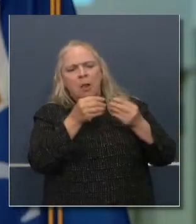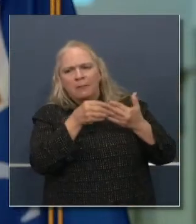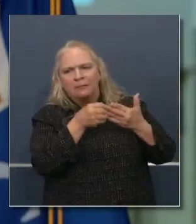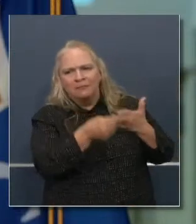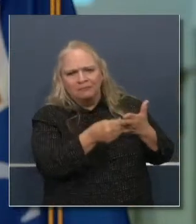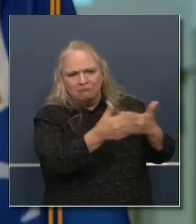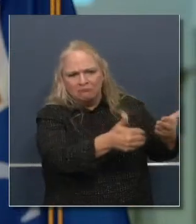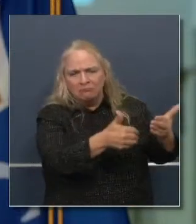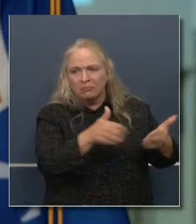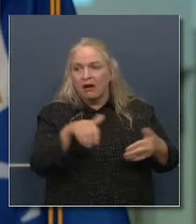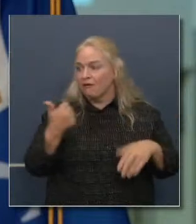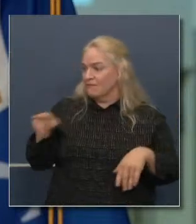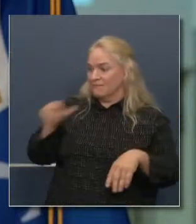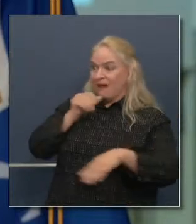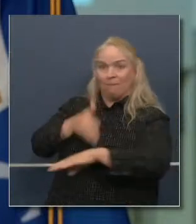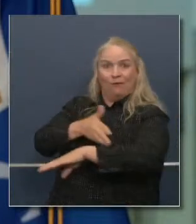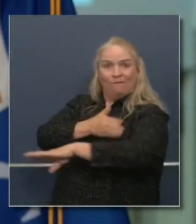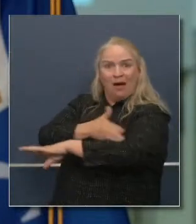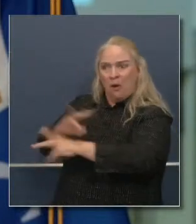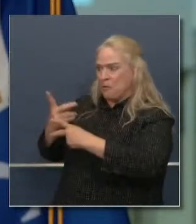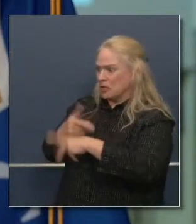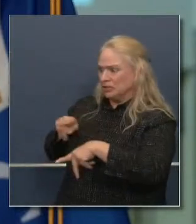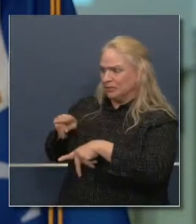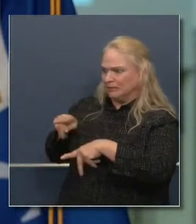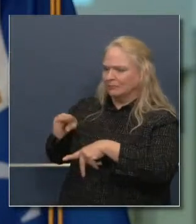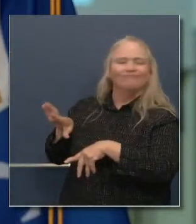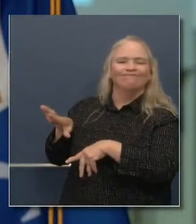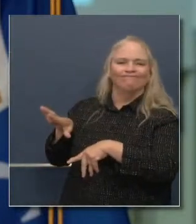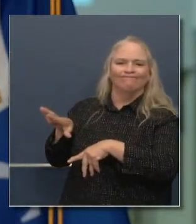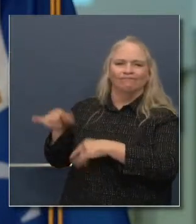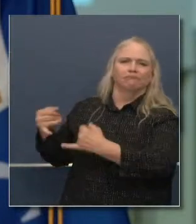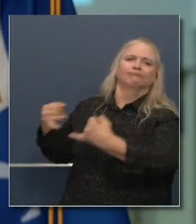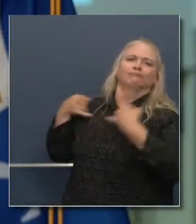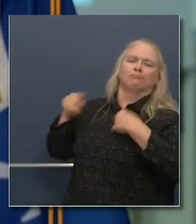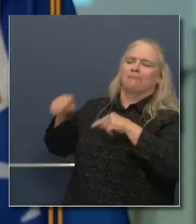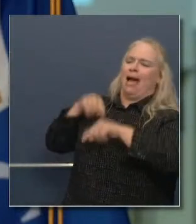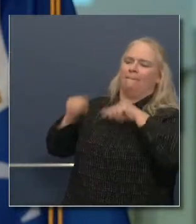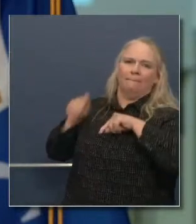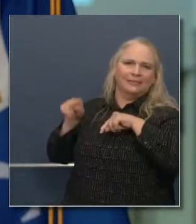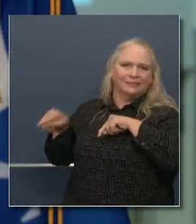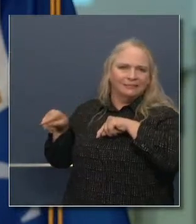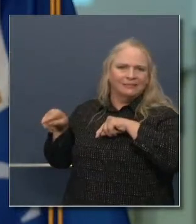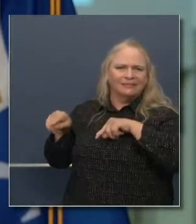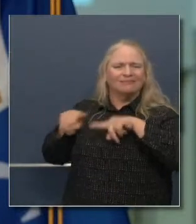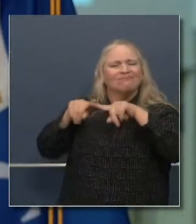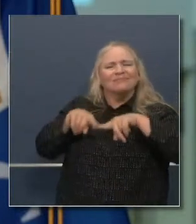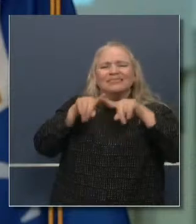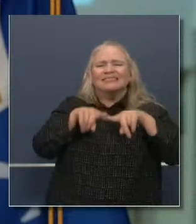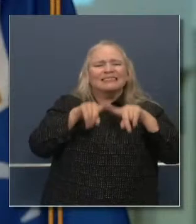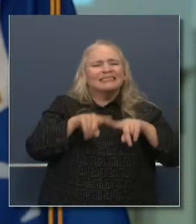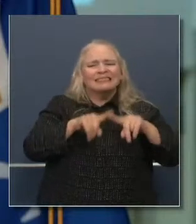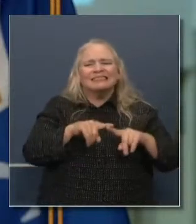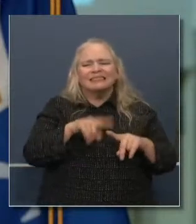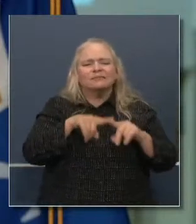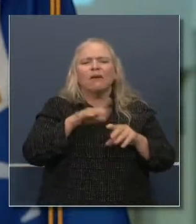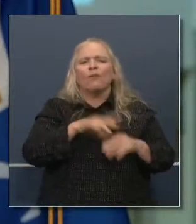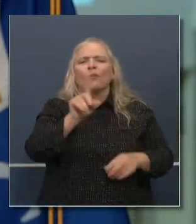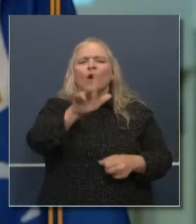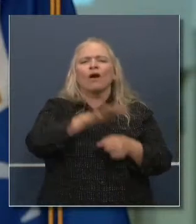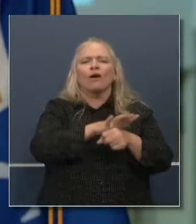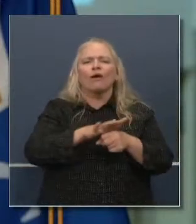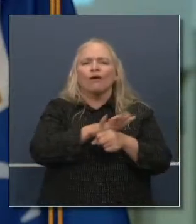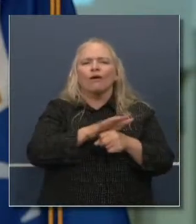have to continue to toggle back and forth. And so that's part of our resolve. It's part of the leadership in the state, the first state in the